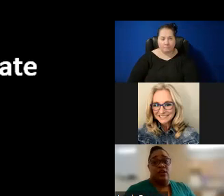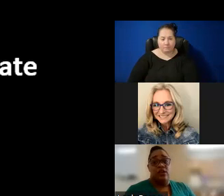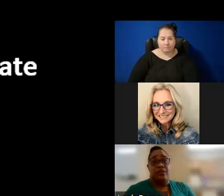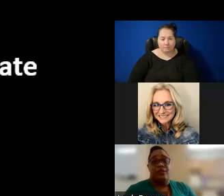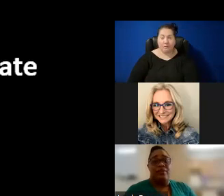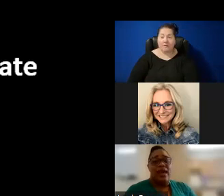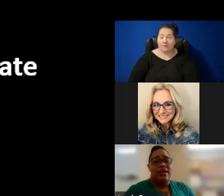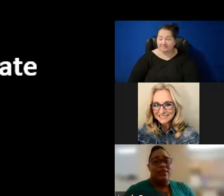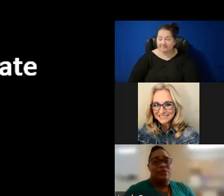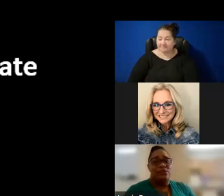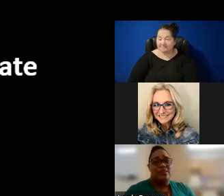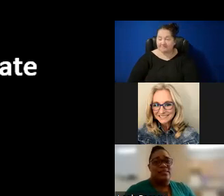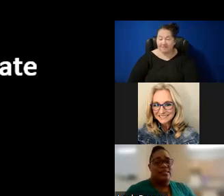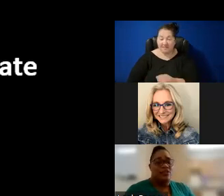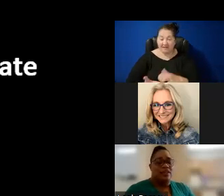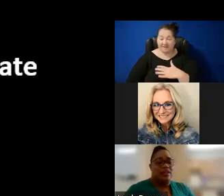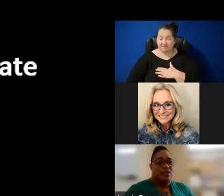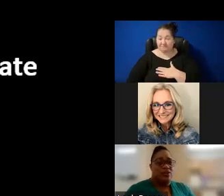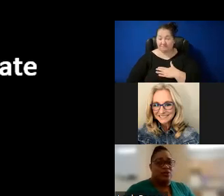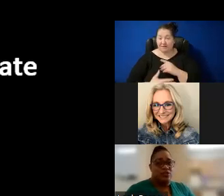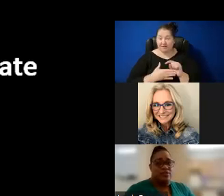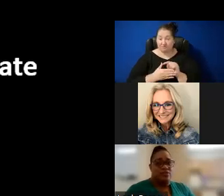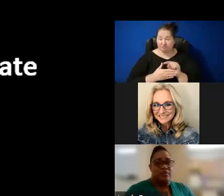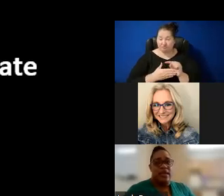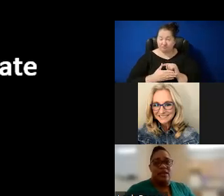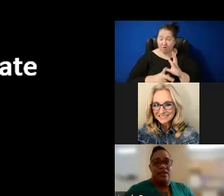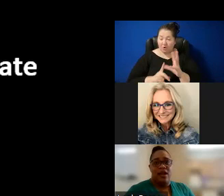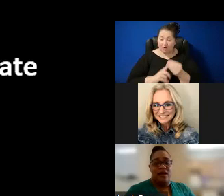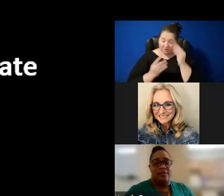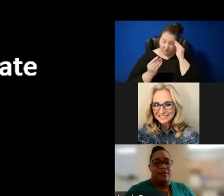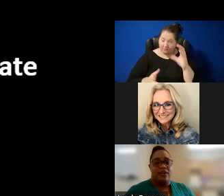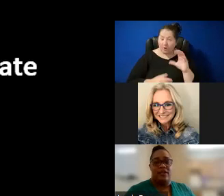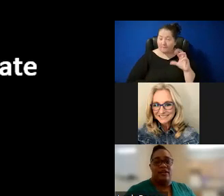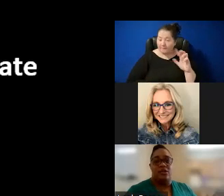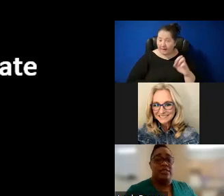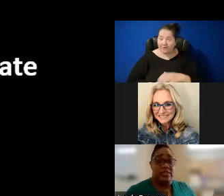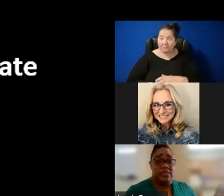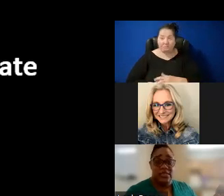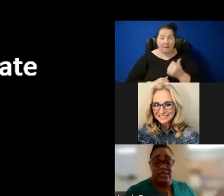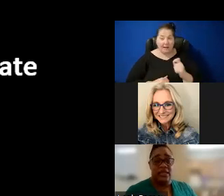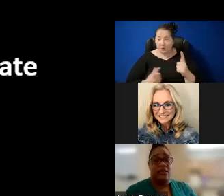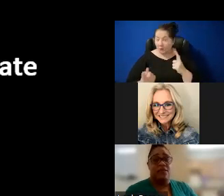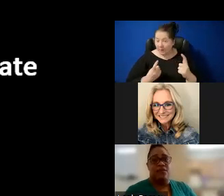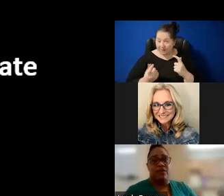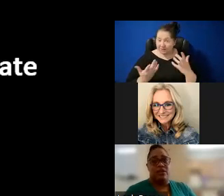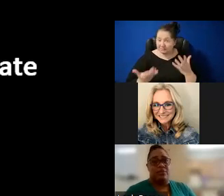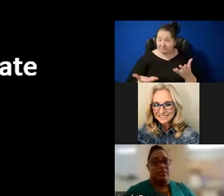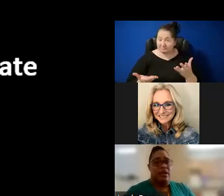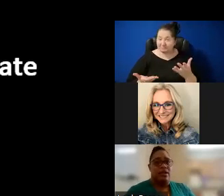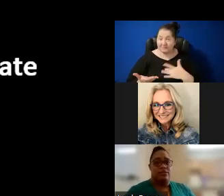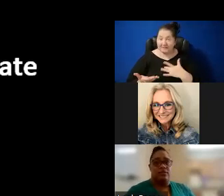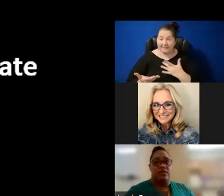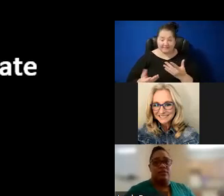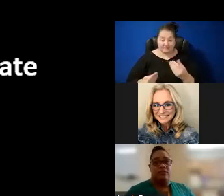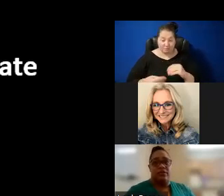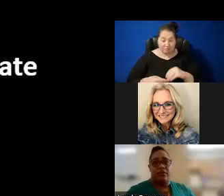And so that concludes this training on culturally informed care. If there are any questions, feel free to drop them in the